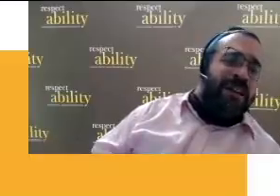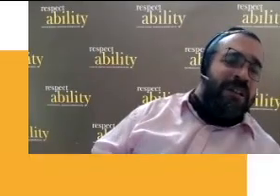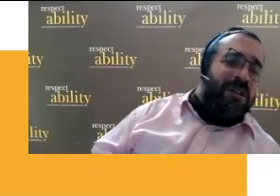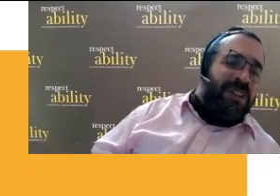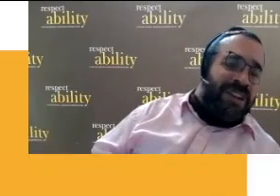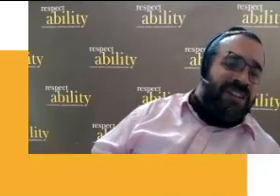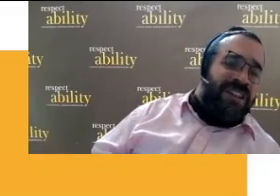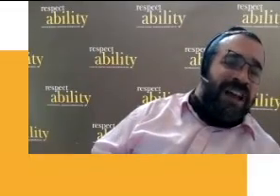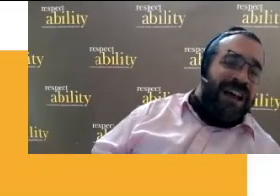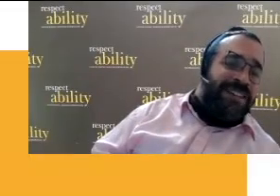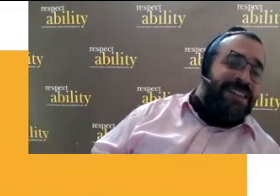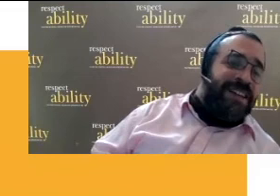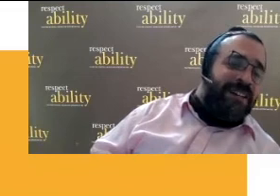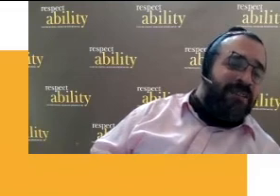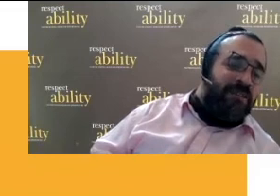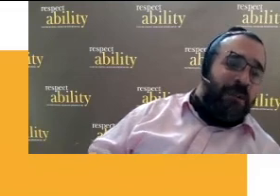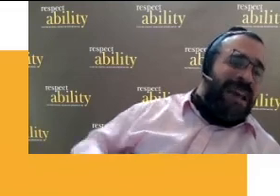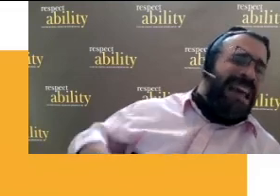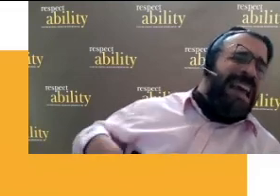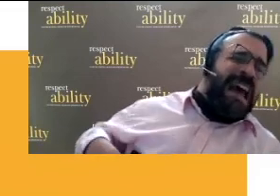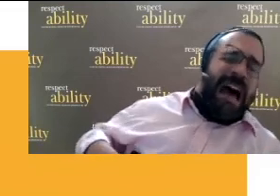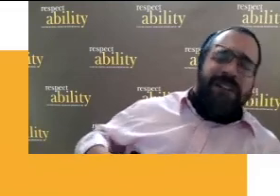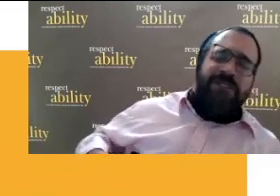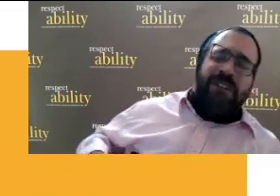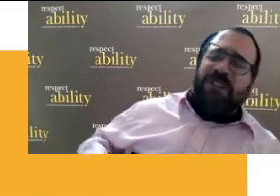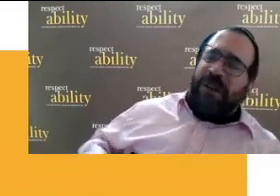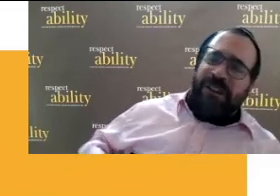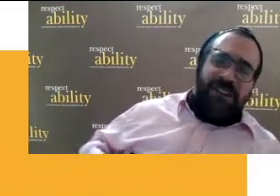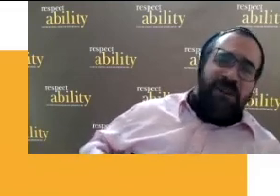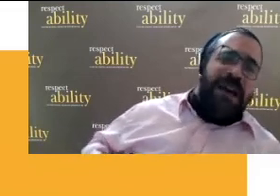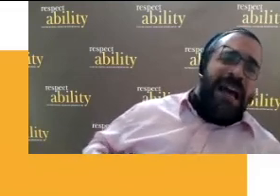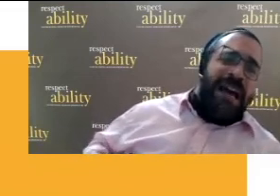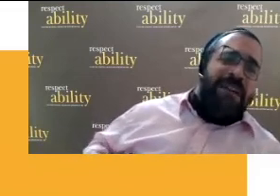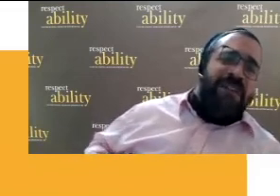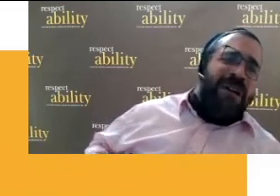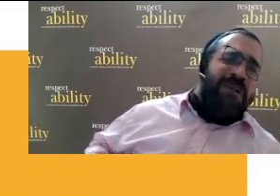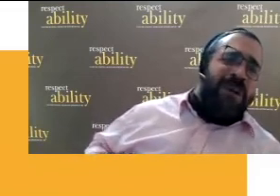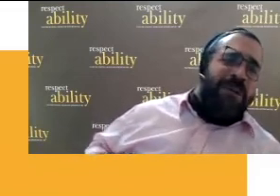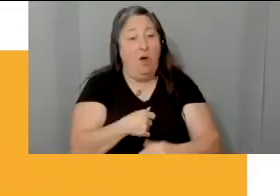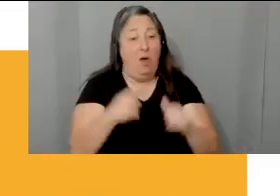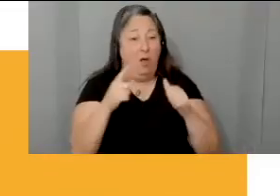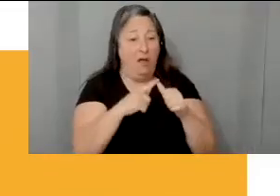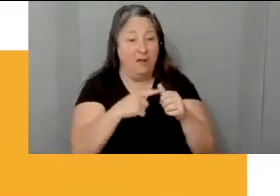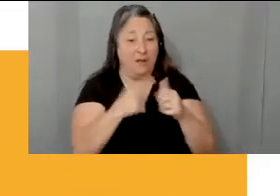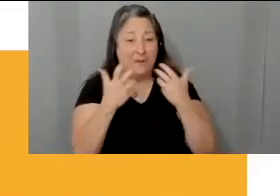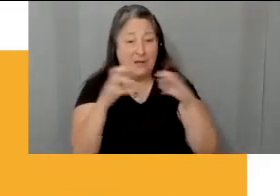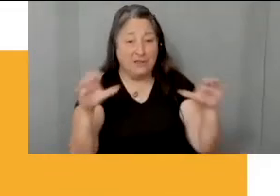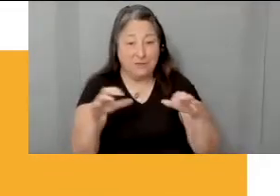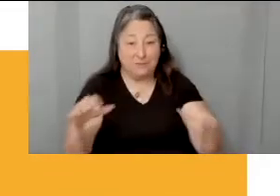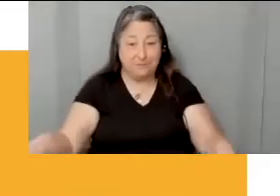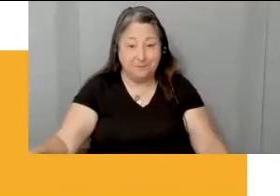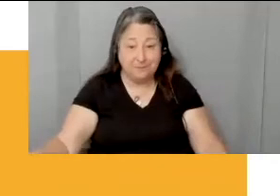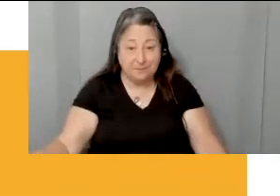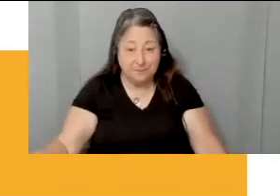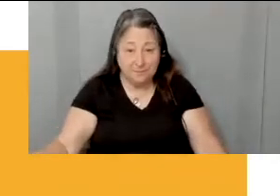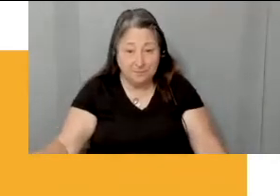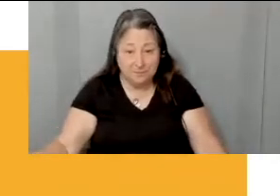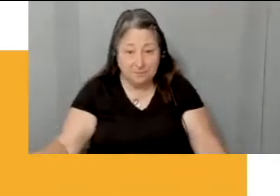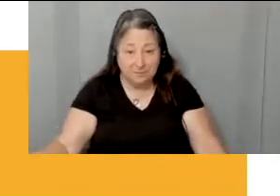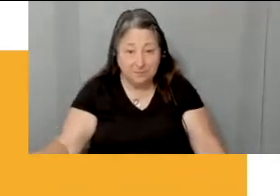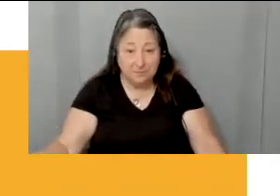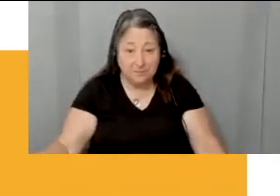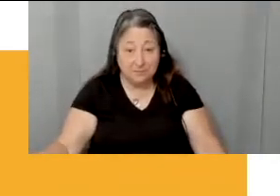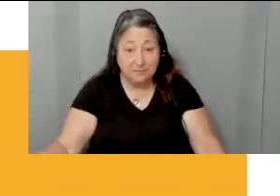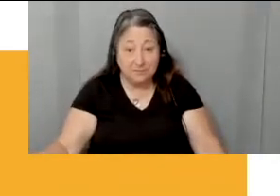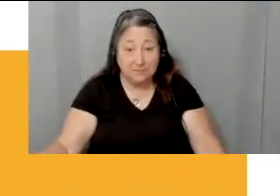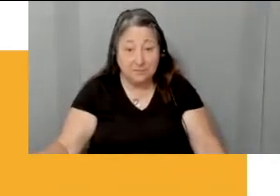the closing slides for me. I first want to do a very quick plug, very quick, because we're really running